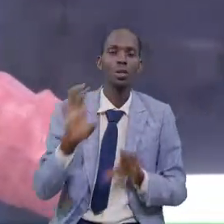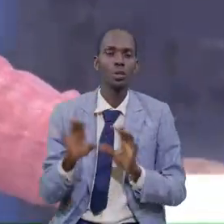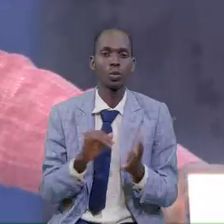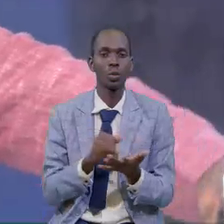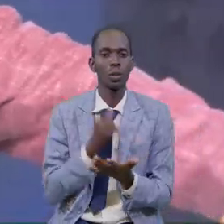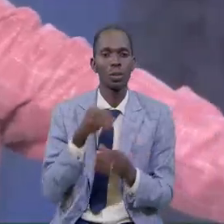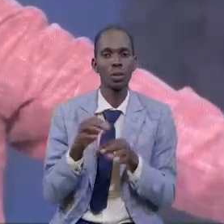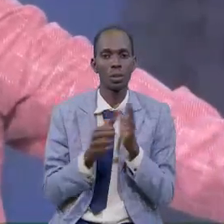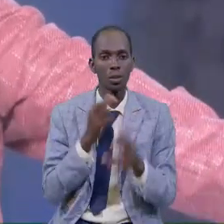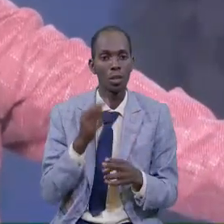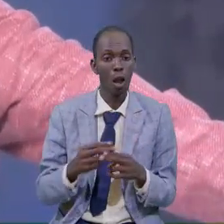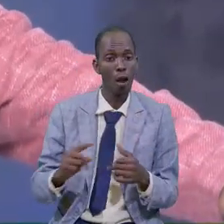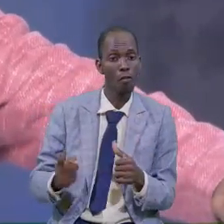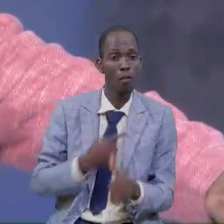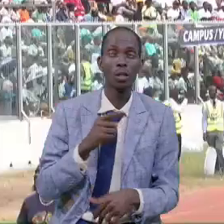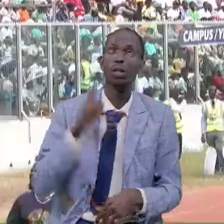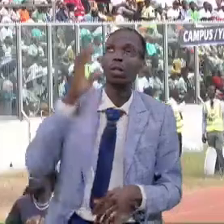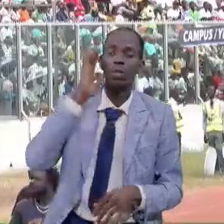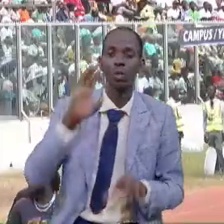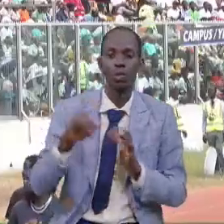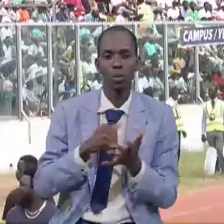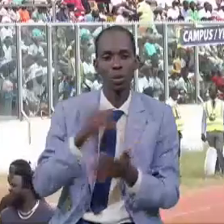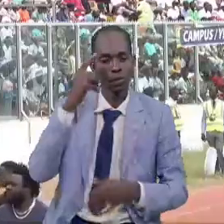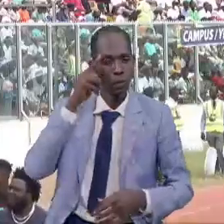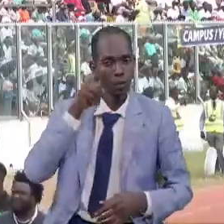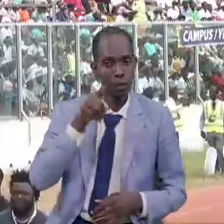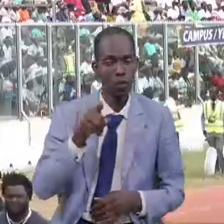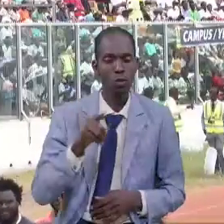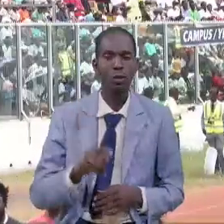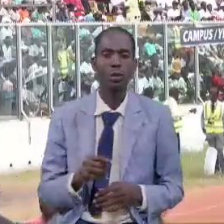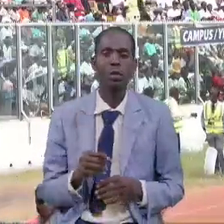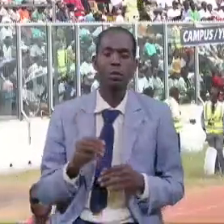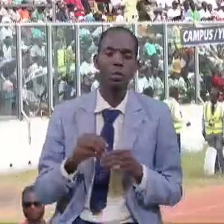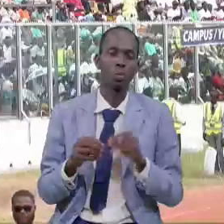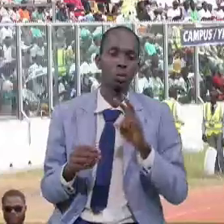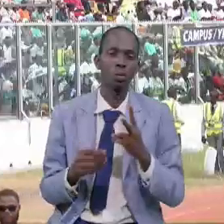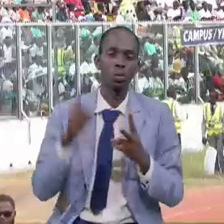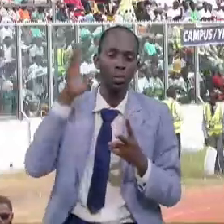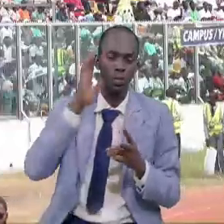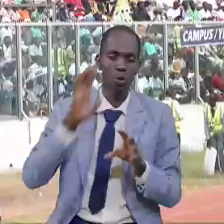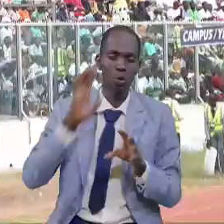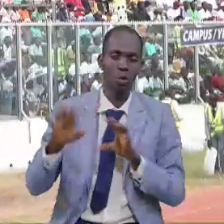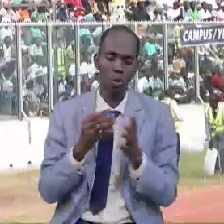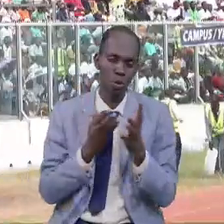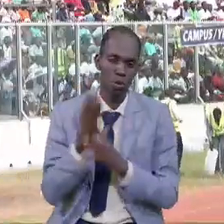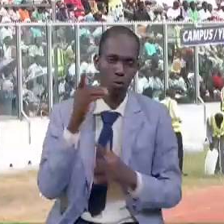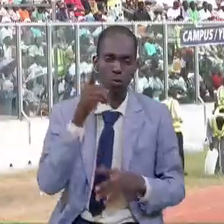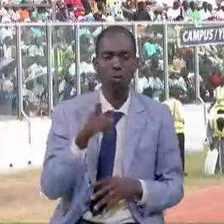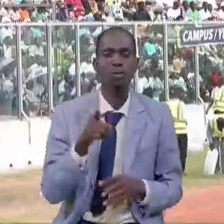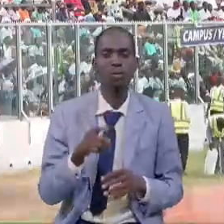do it for you, and then second, he will do it through you. Are you in